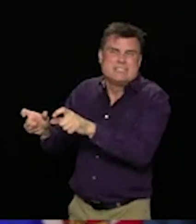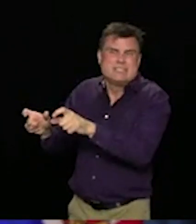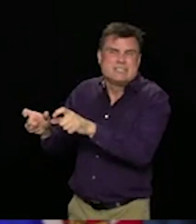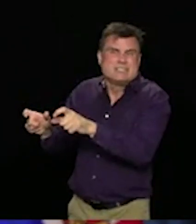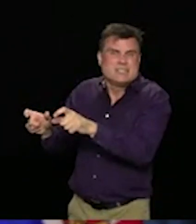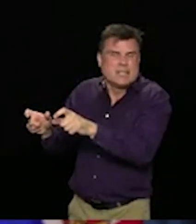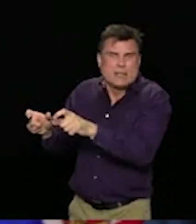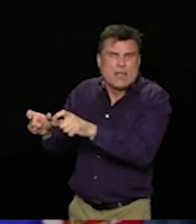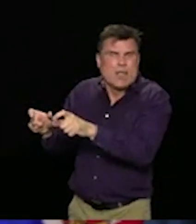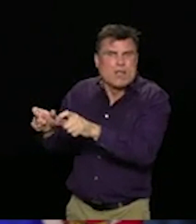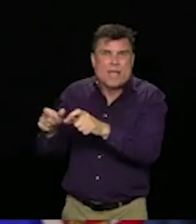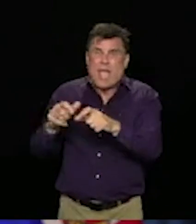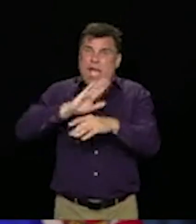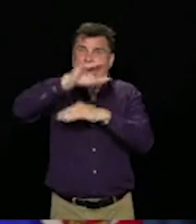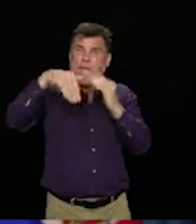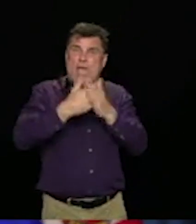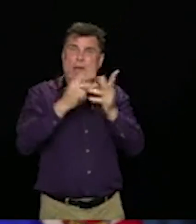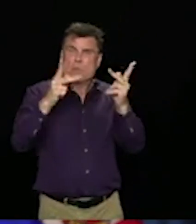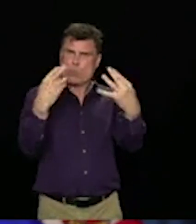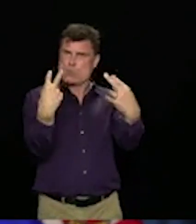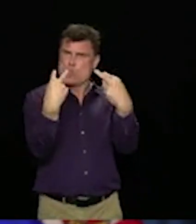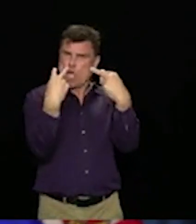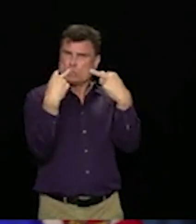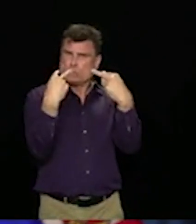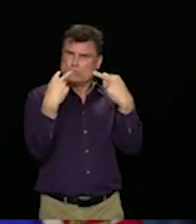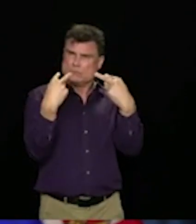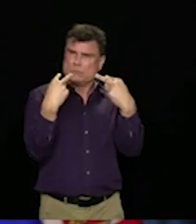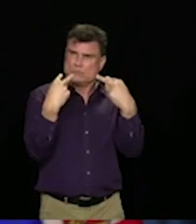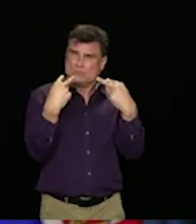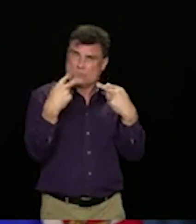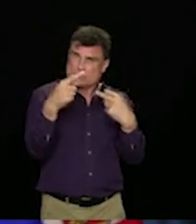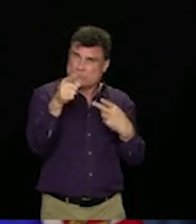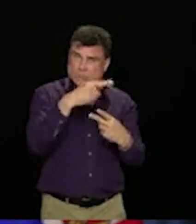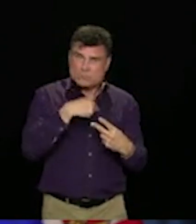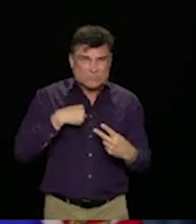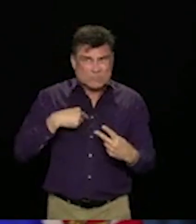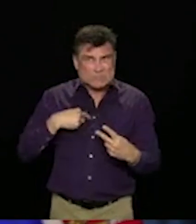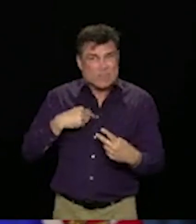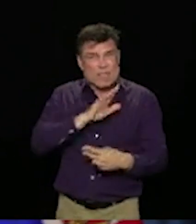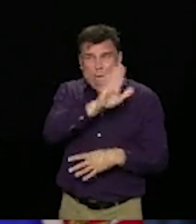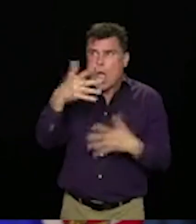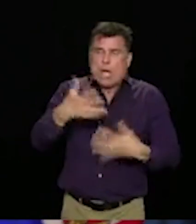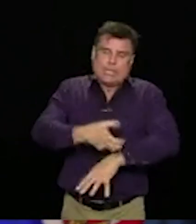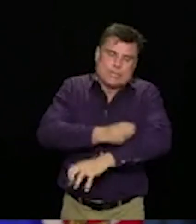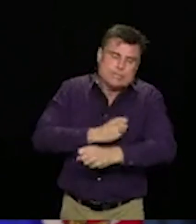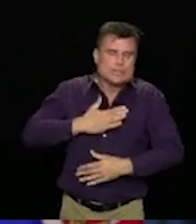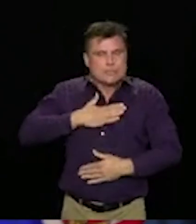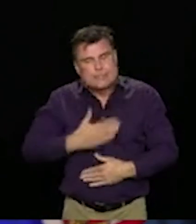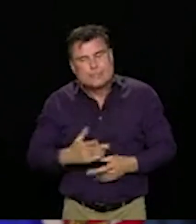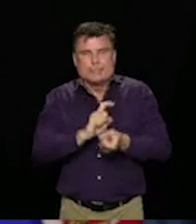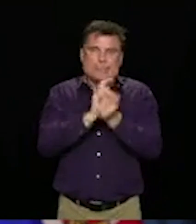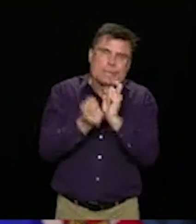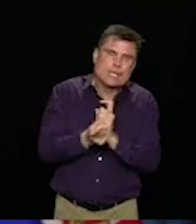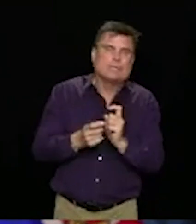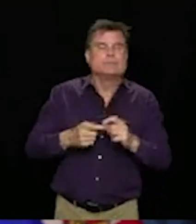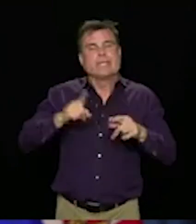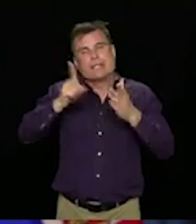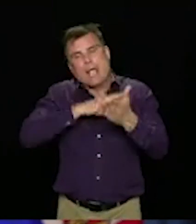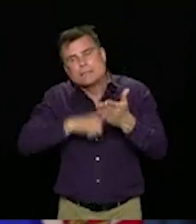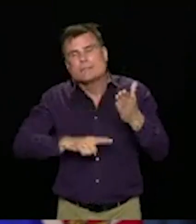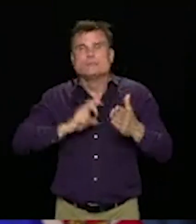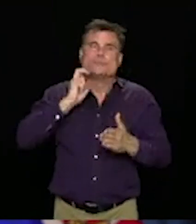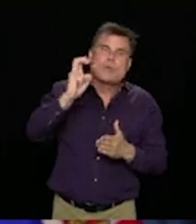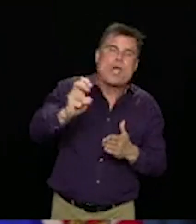the efforts they've made over the last number of months to reduce the transmission of COVID-19. And we have to, for those reasons,